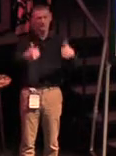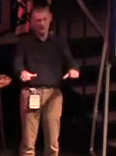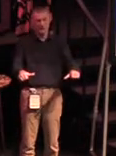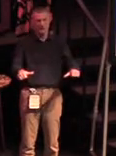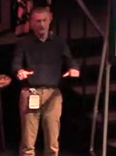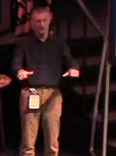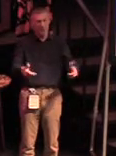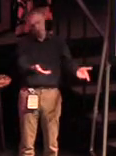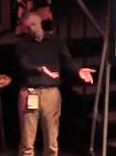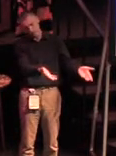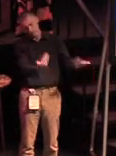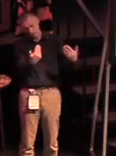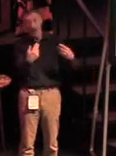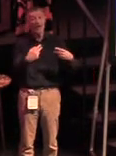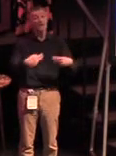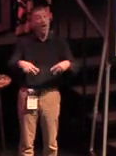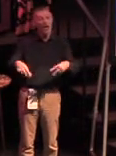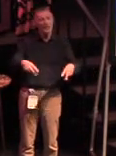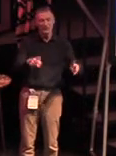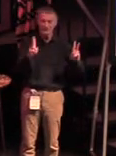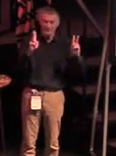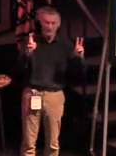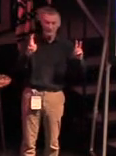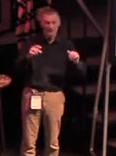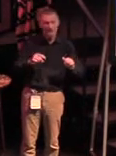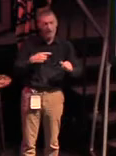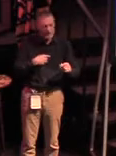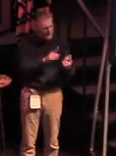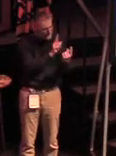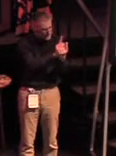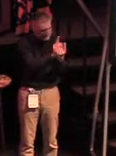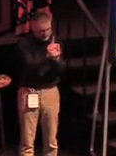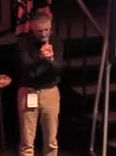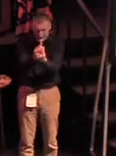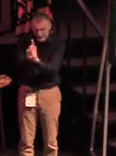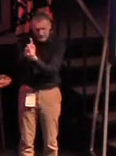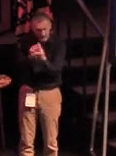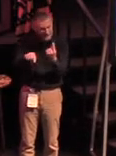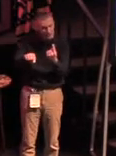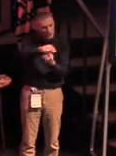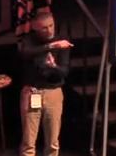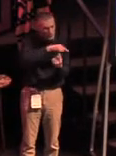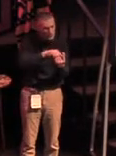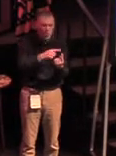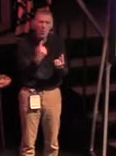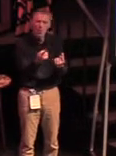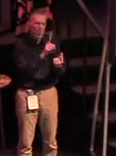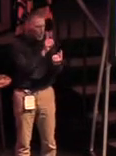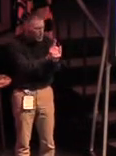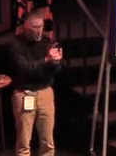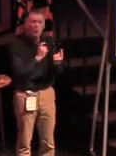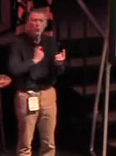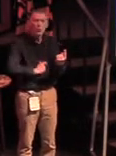to the dance. But then I sat down with each and every one of them and worked out who they were as